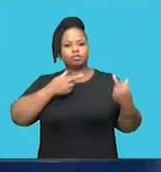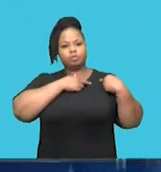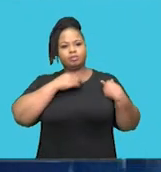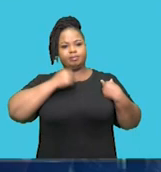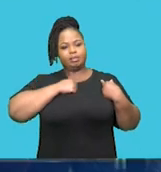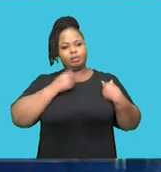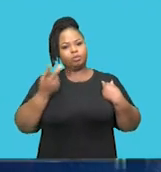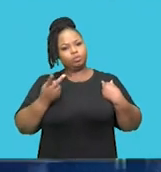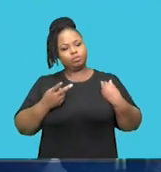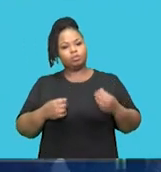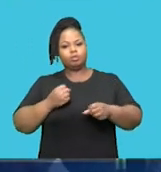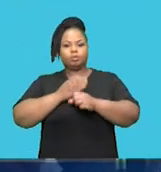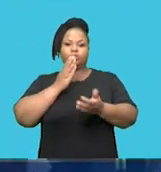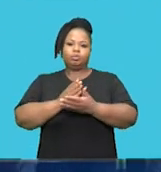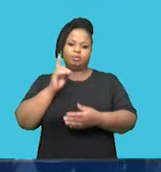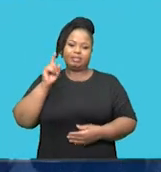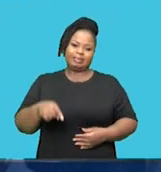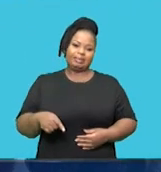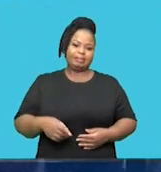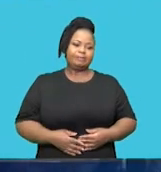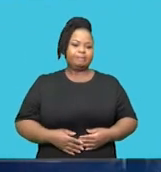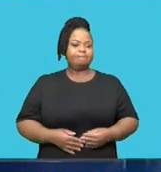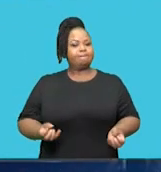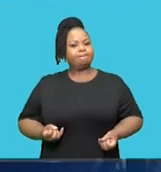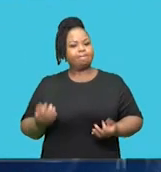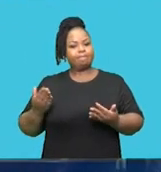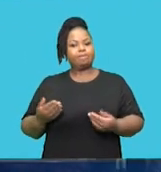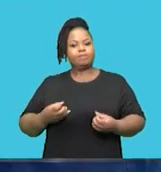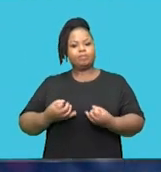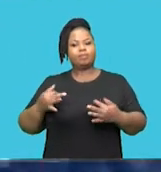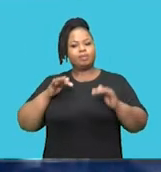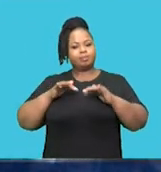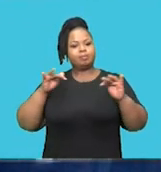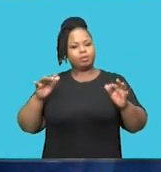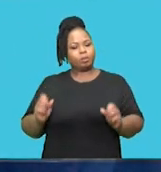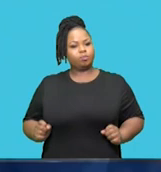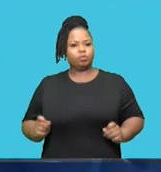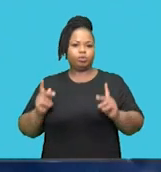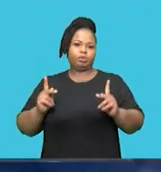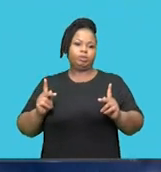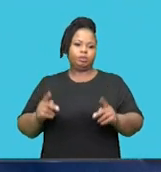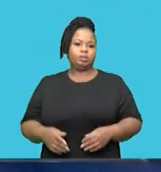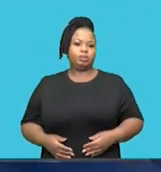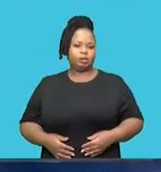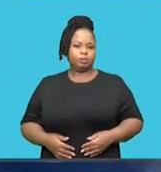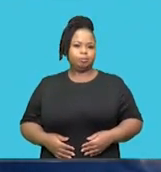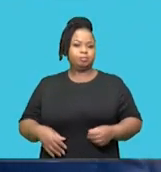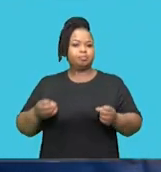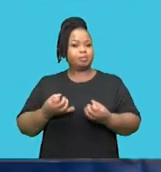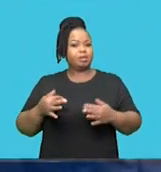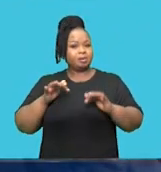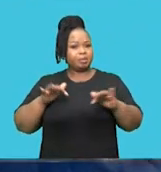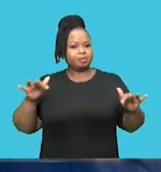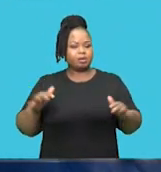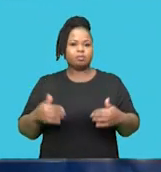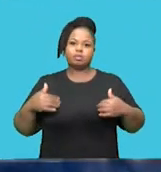responsibility as well to make sure that I give as many people, you know, an opportunity. I give as many people a